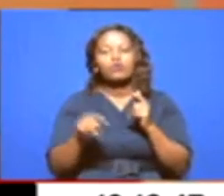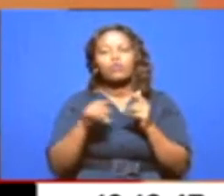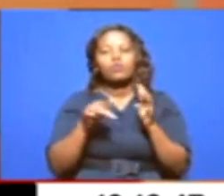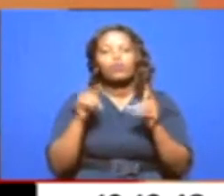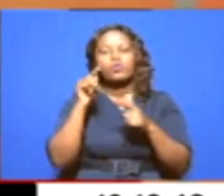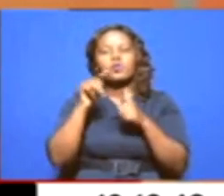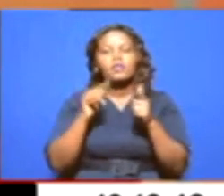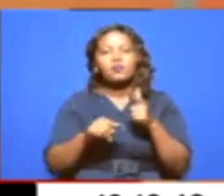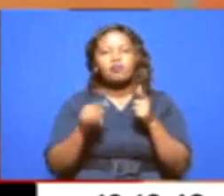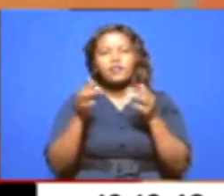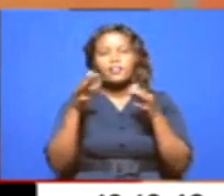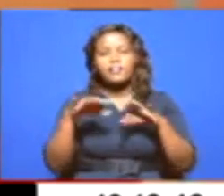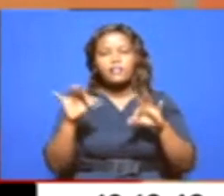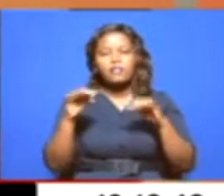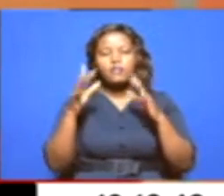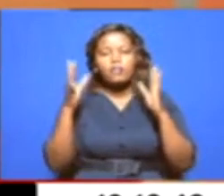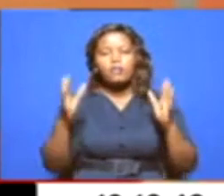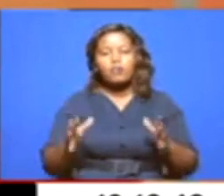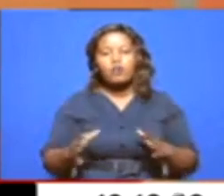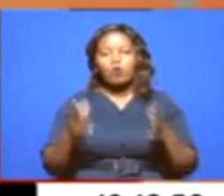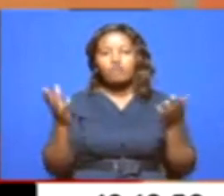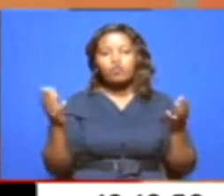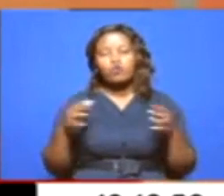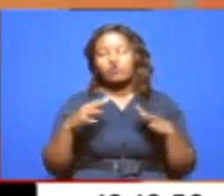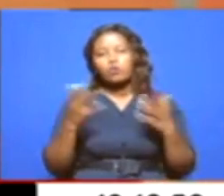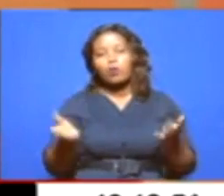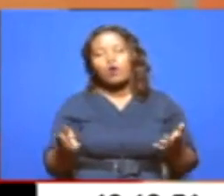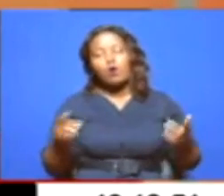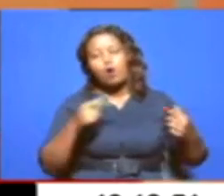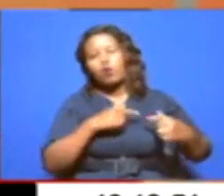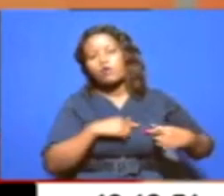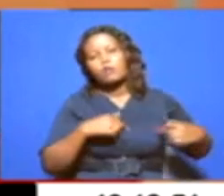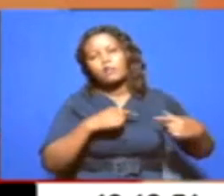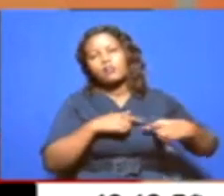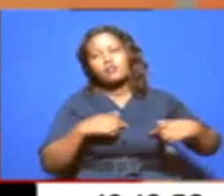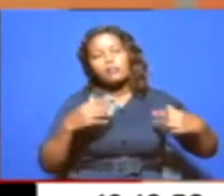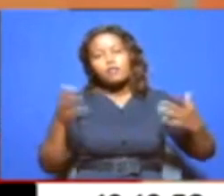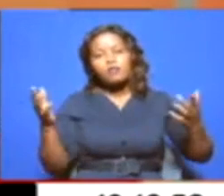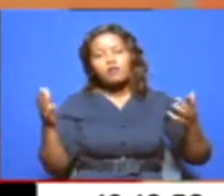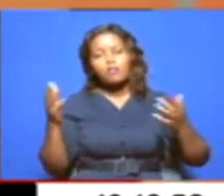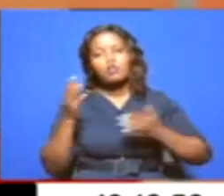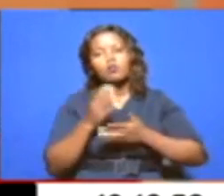officials or the dignitaries that will be there will be staying in